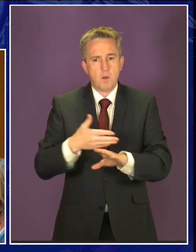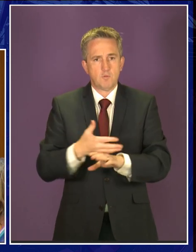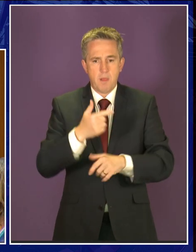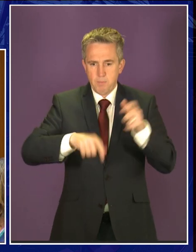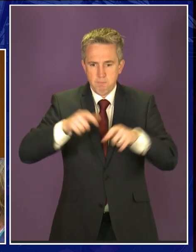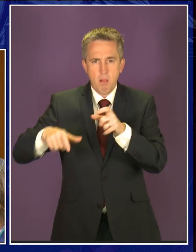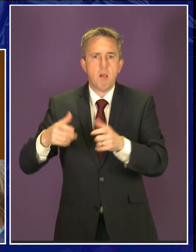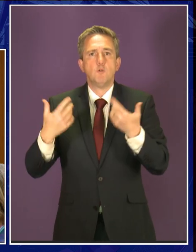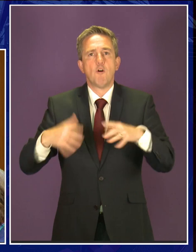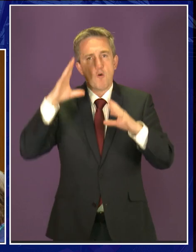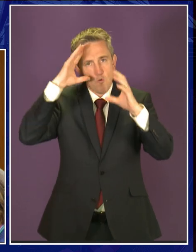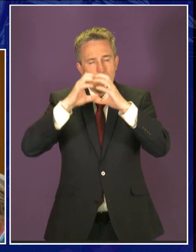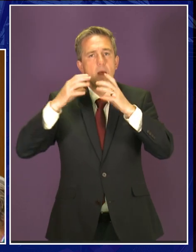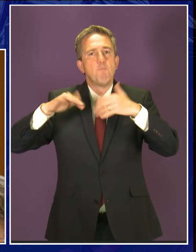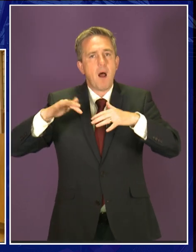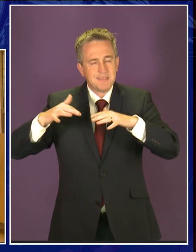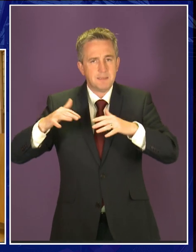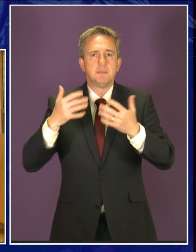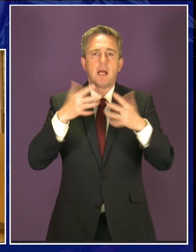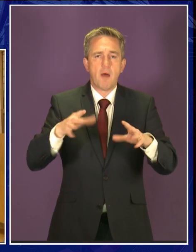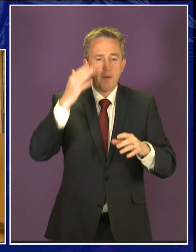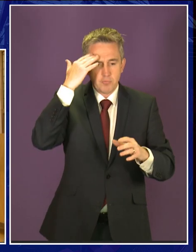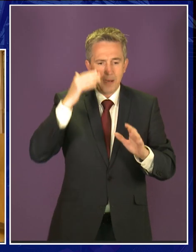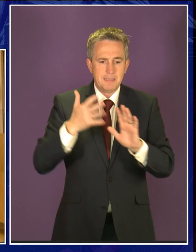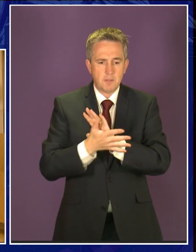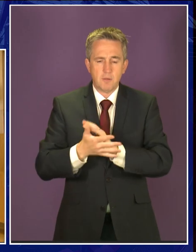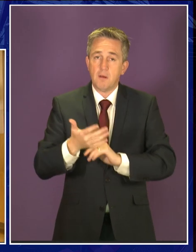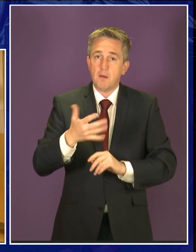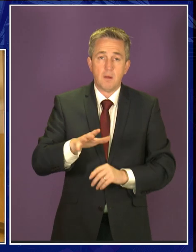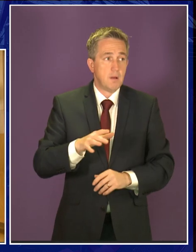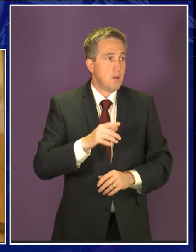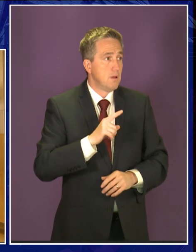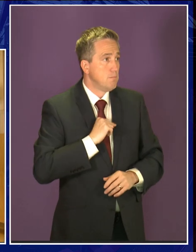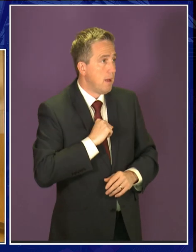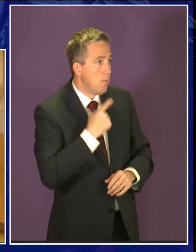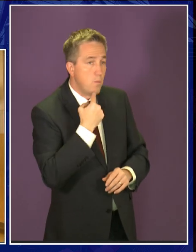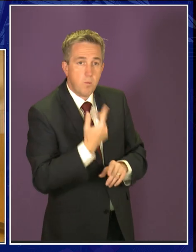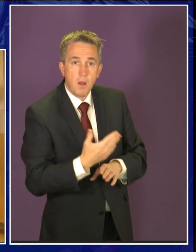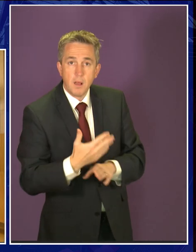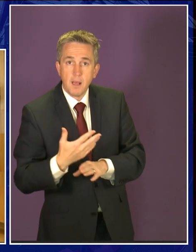including Parkinson's disease. I'll pass over to Baz. Thank you. Let's see if the microphone works.